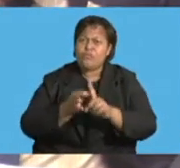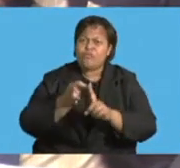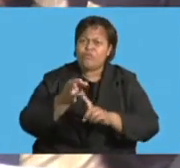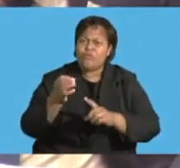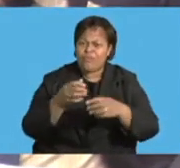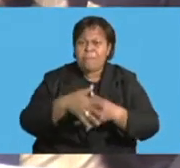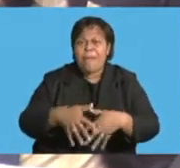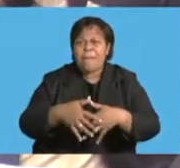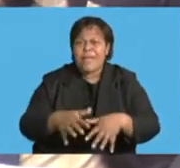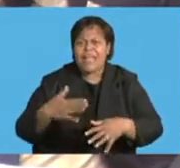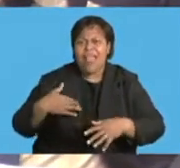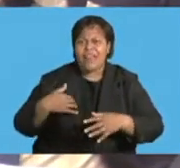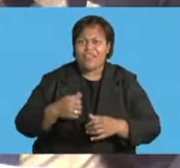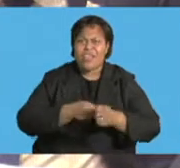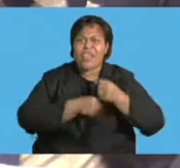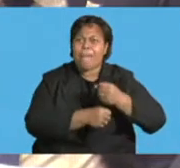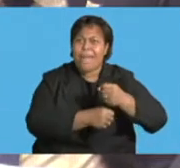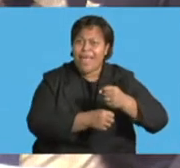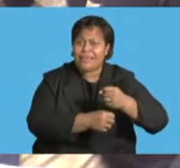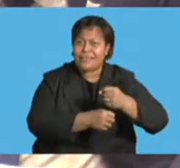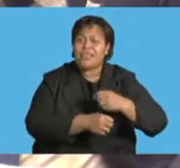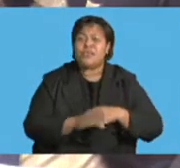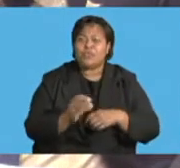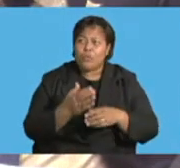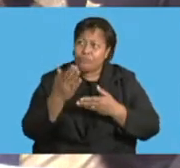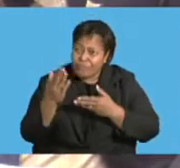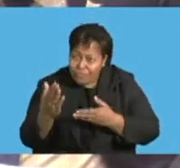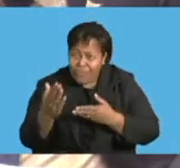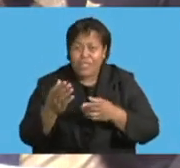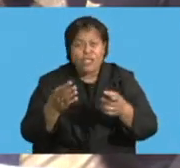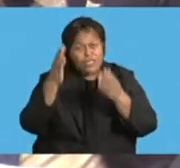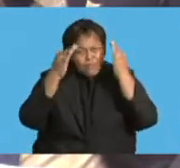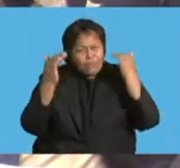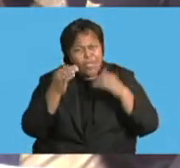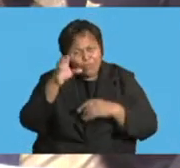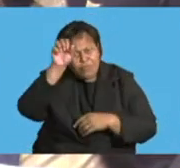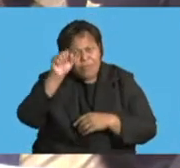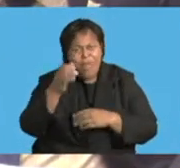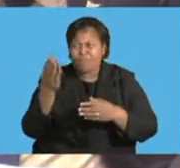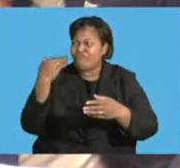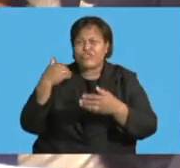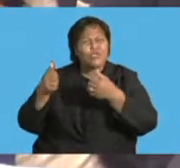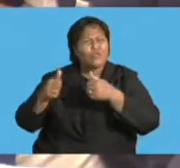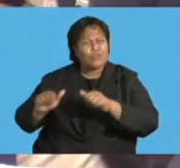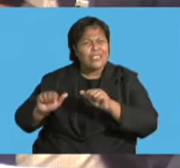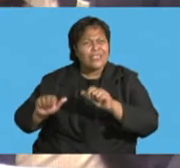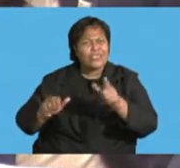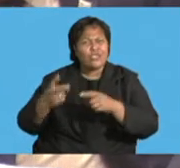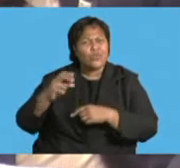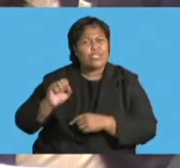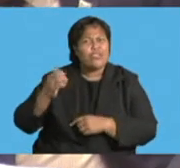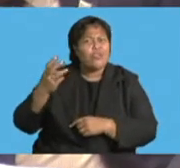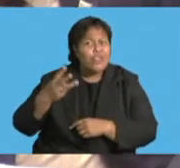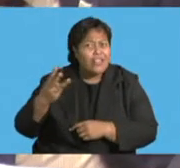When you, sir, when you were the Excellency, the President, in 2014, we launched the Fight the Bite